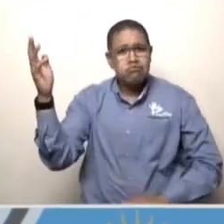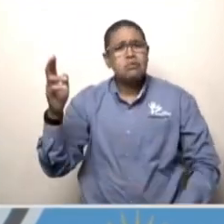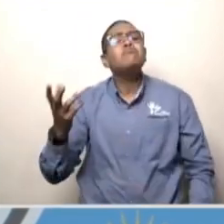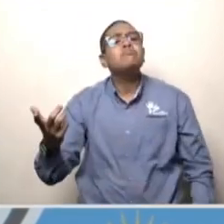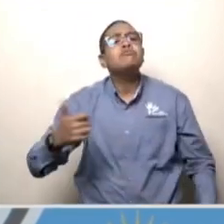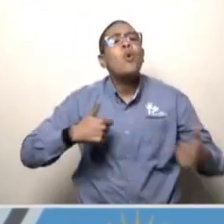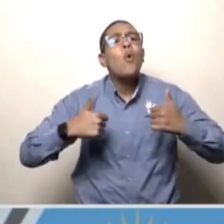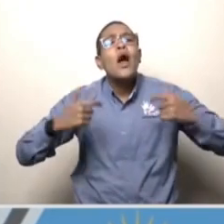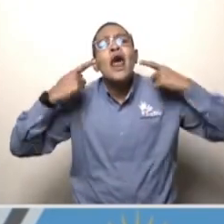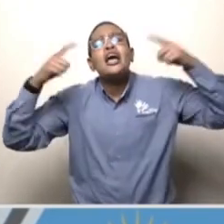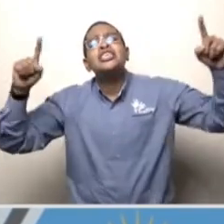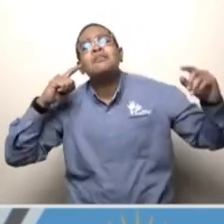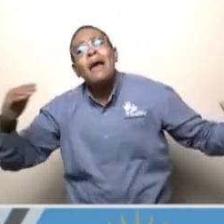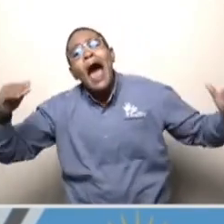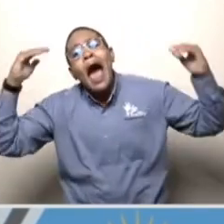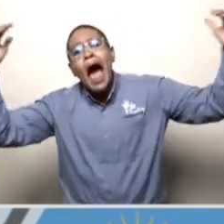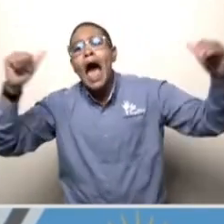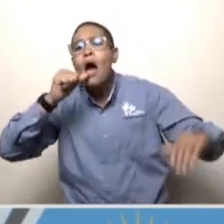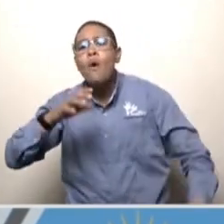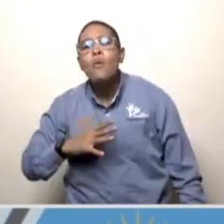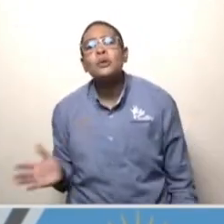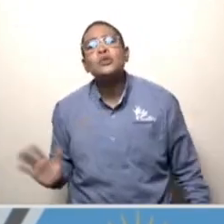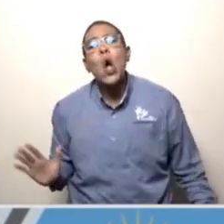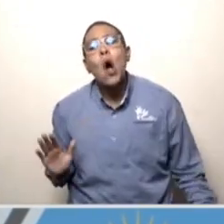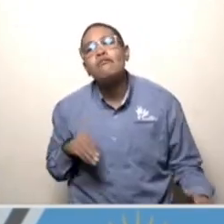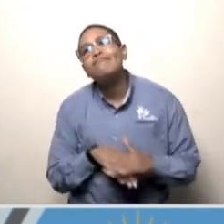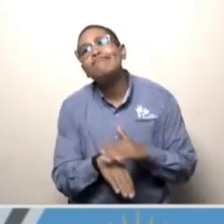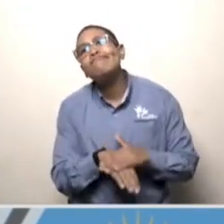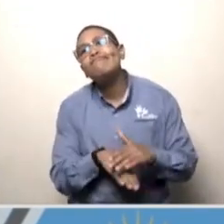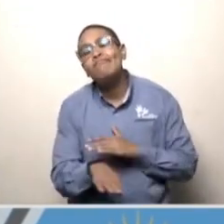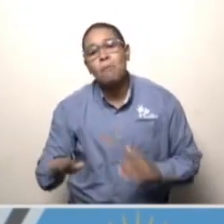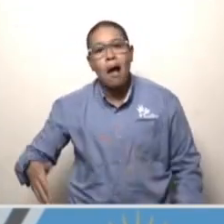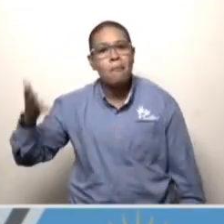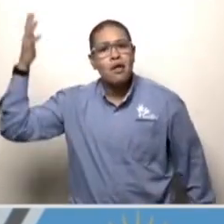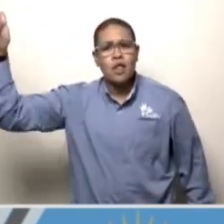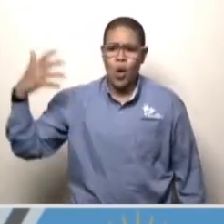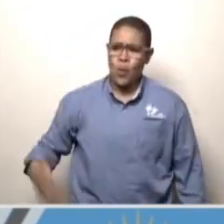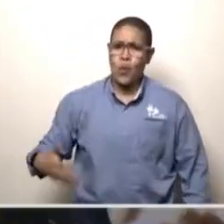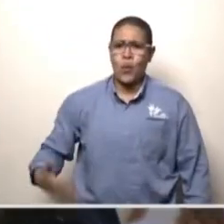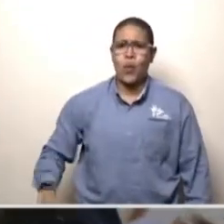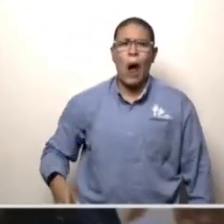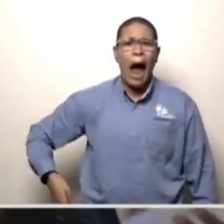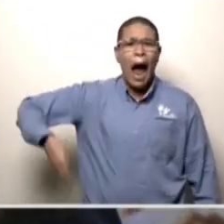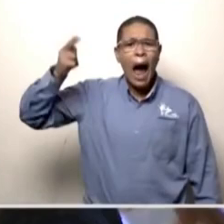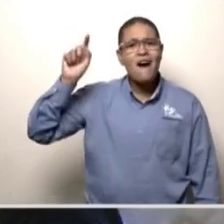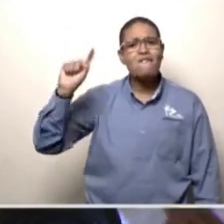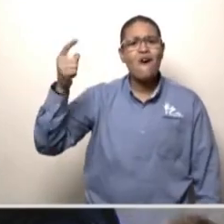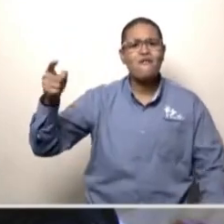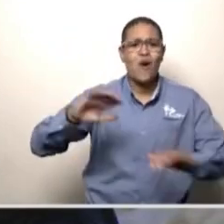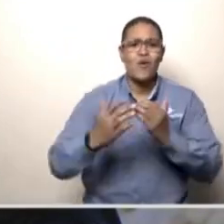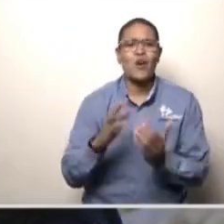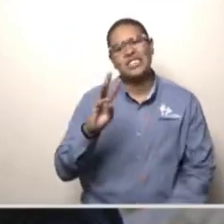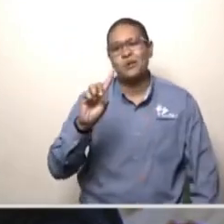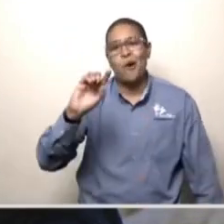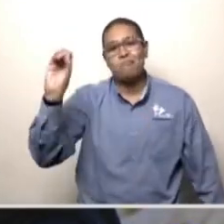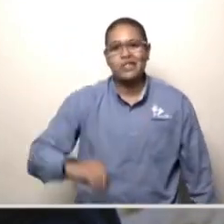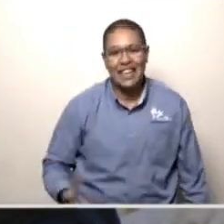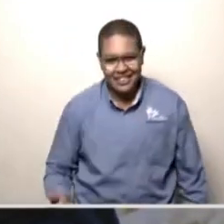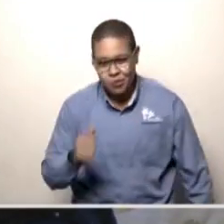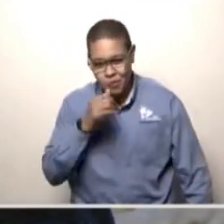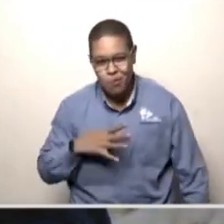the highest level of female parliamentary representation in the world. Mr. President, welcome.